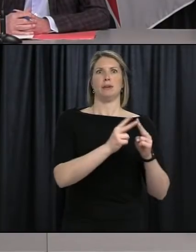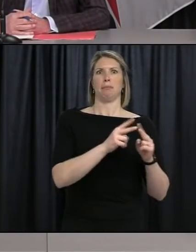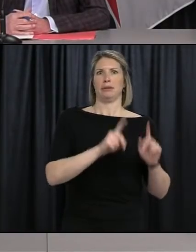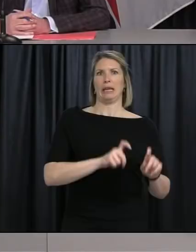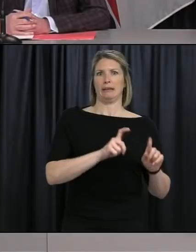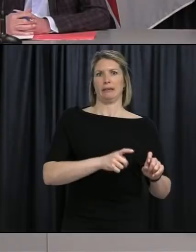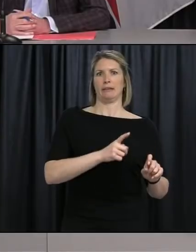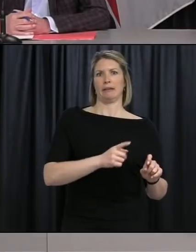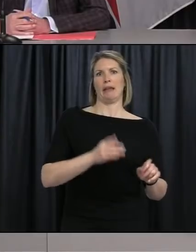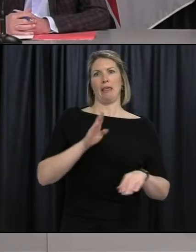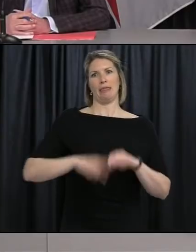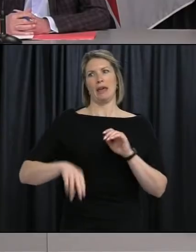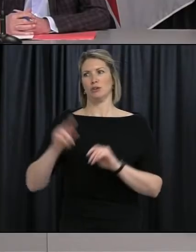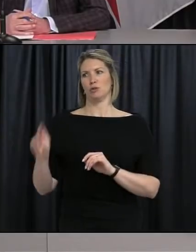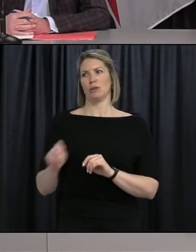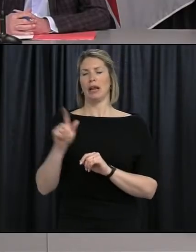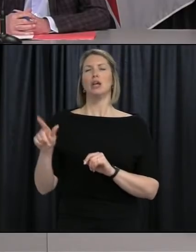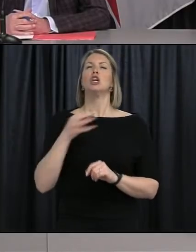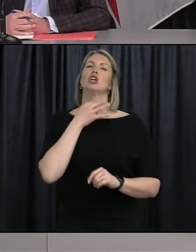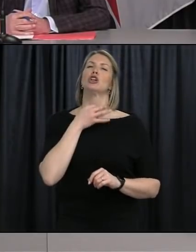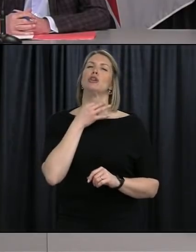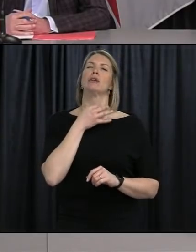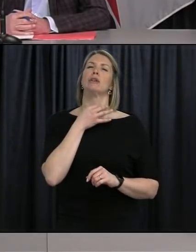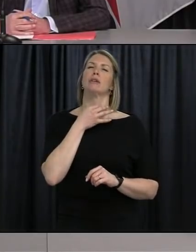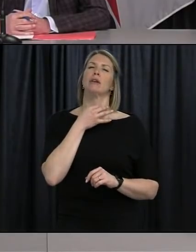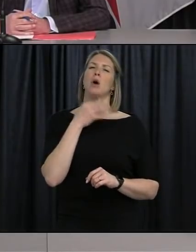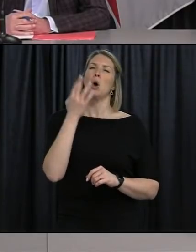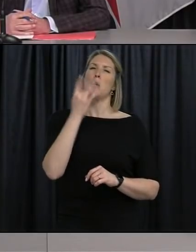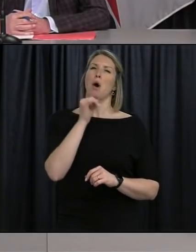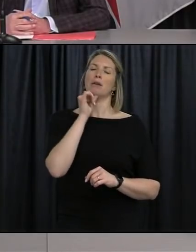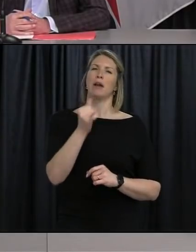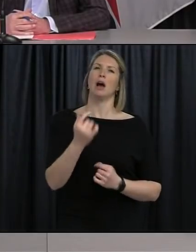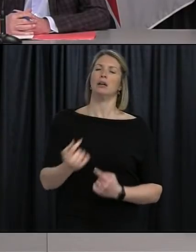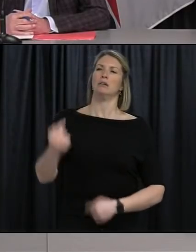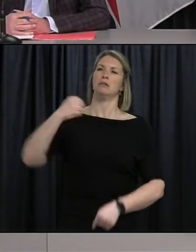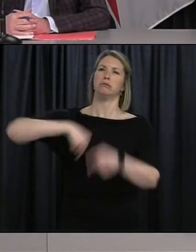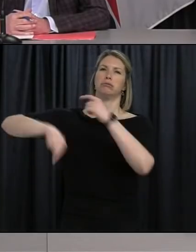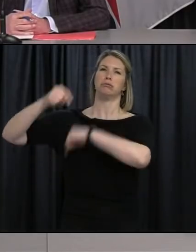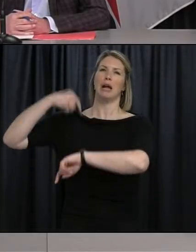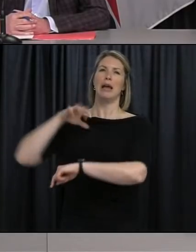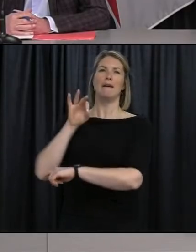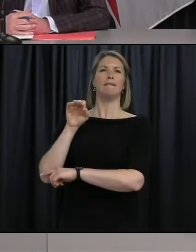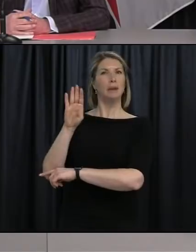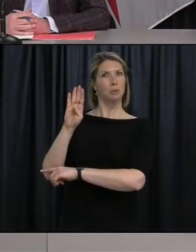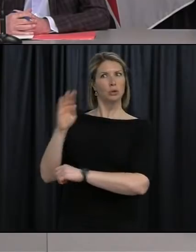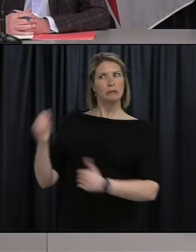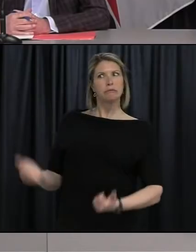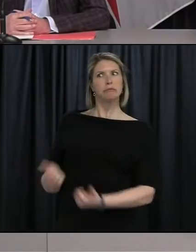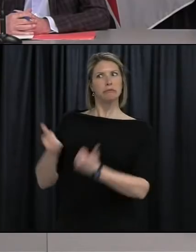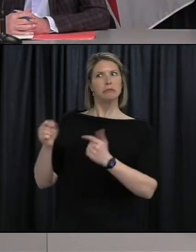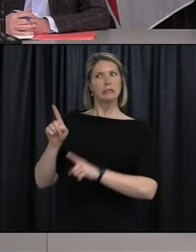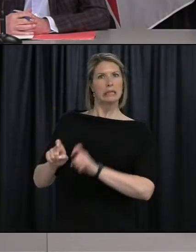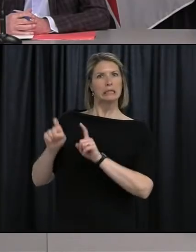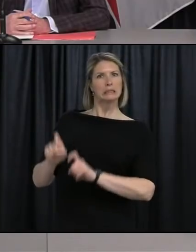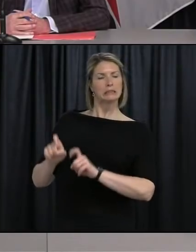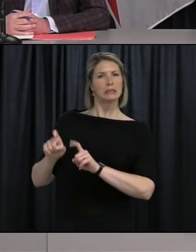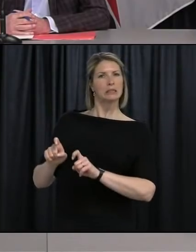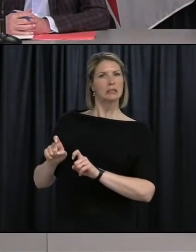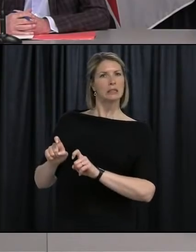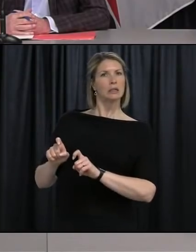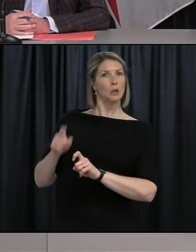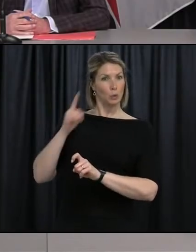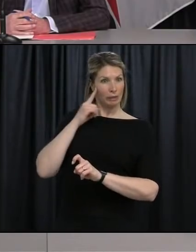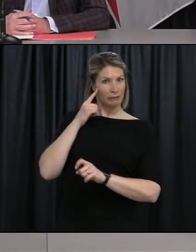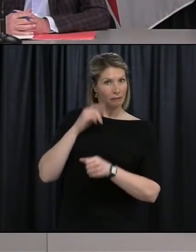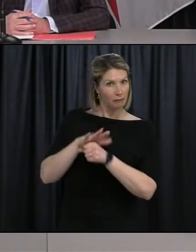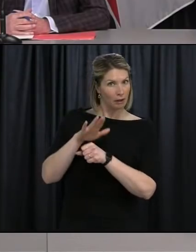may end up going back to the same situation we had in February, where we're not doing enough testing in order to capture disease that may be